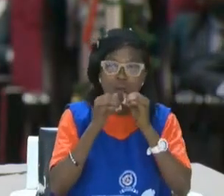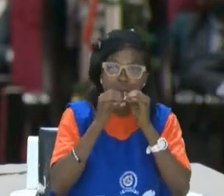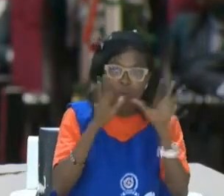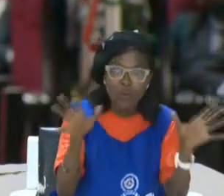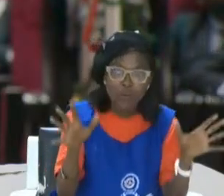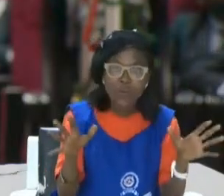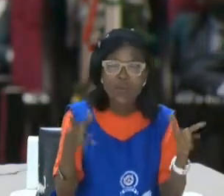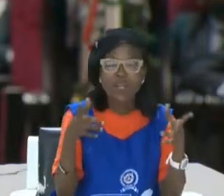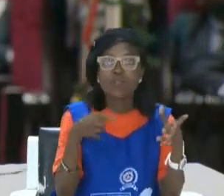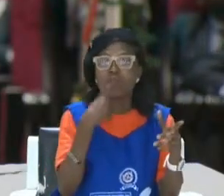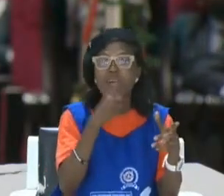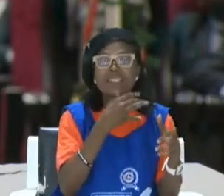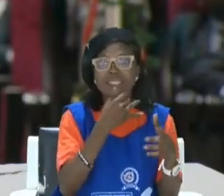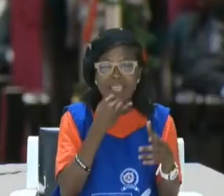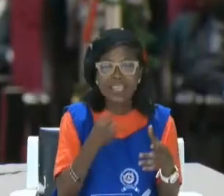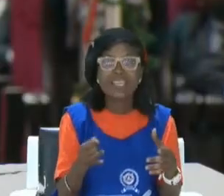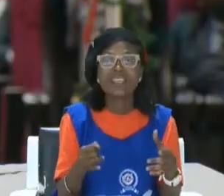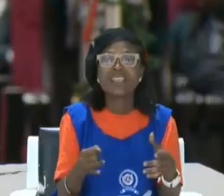the fire fall.